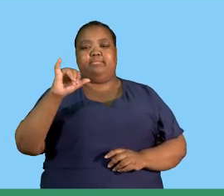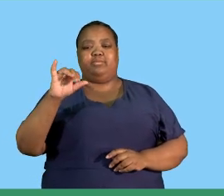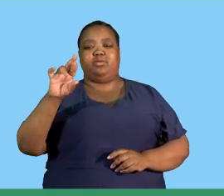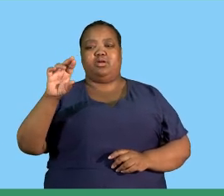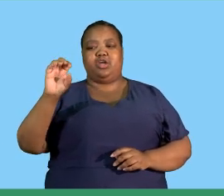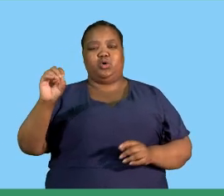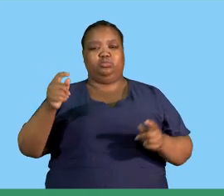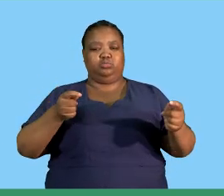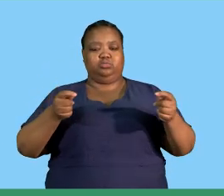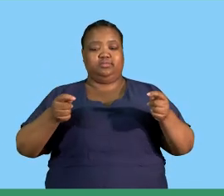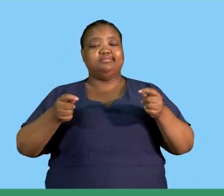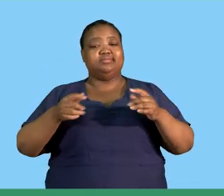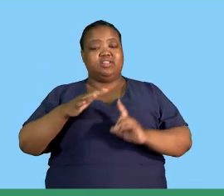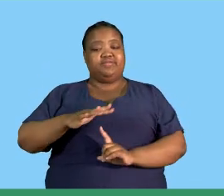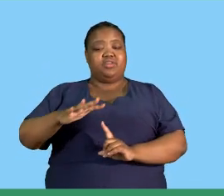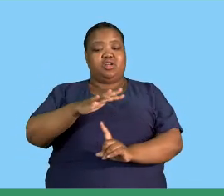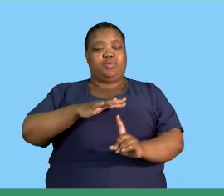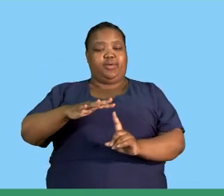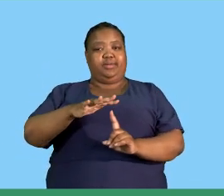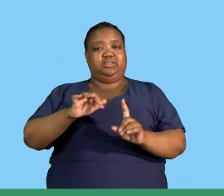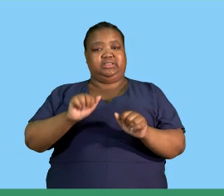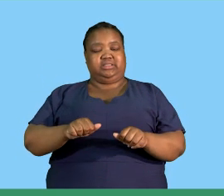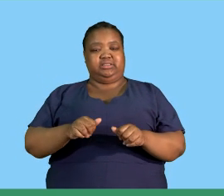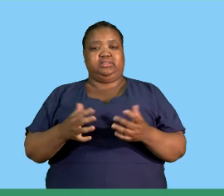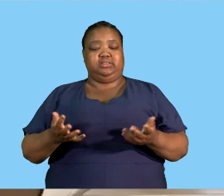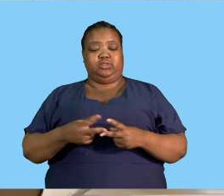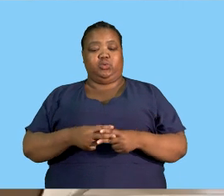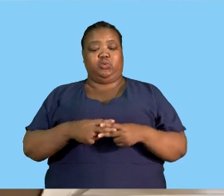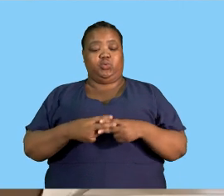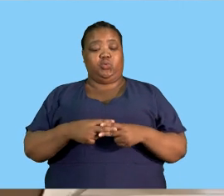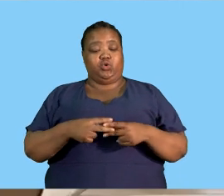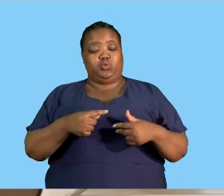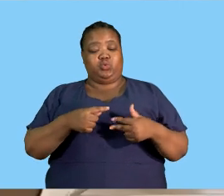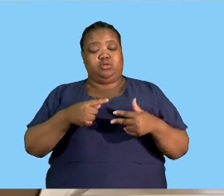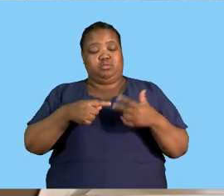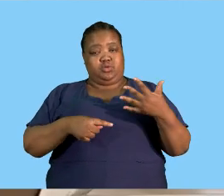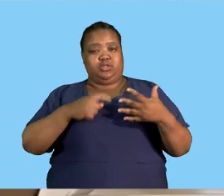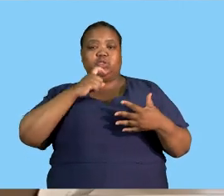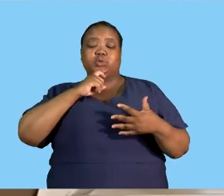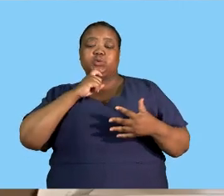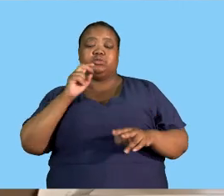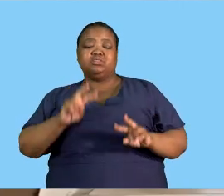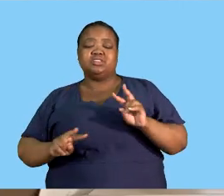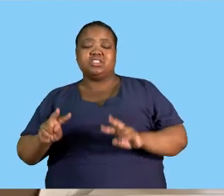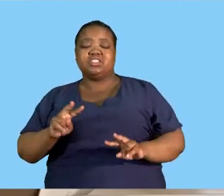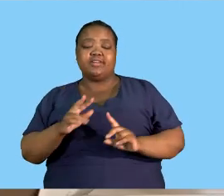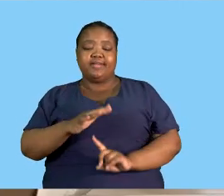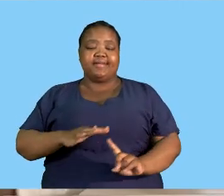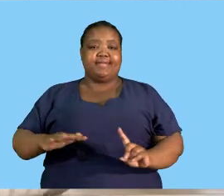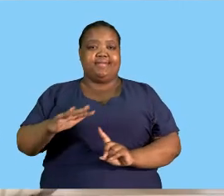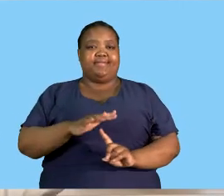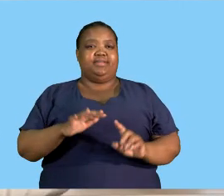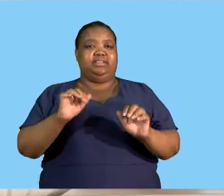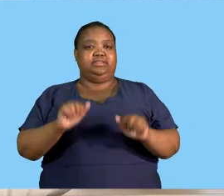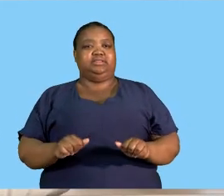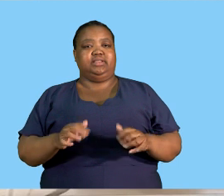It is an element of a macro environment. So you use those tools to scan the environment. And